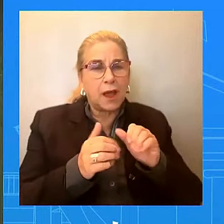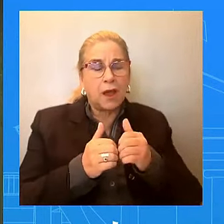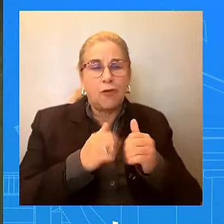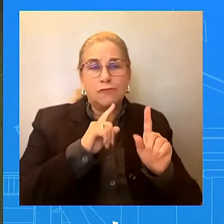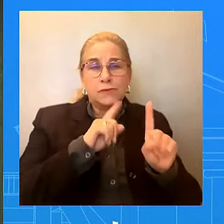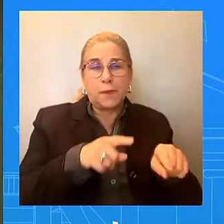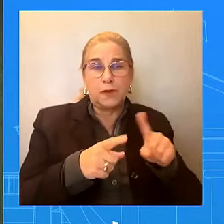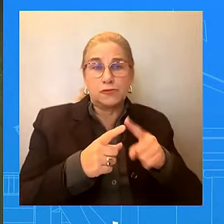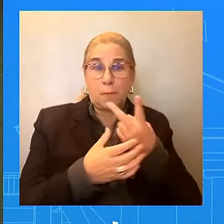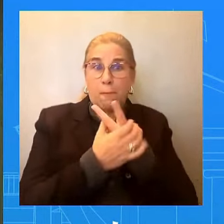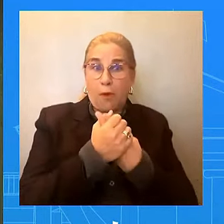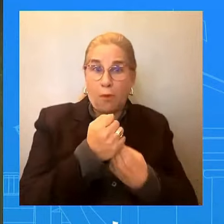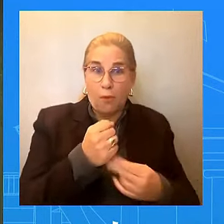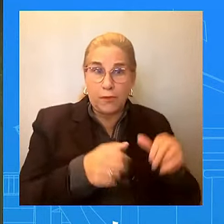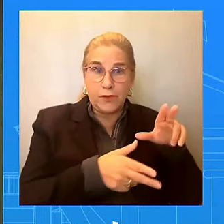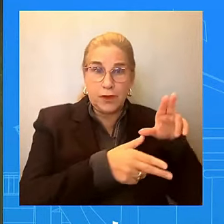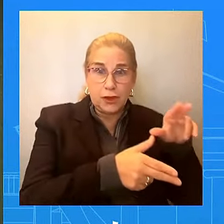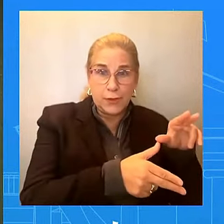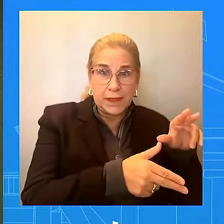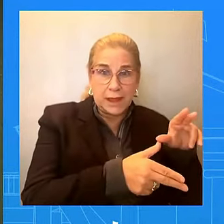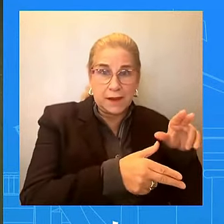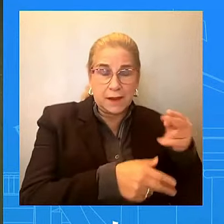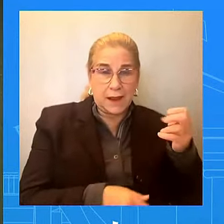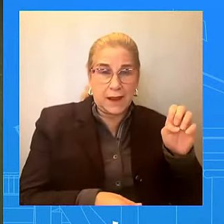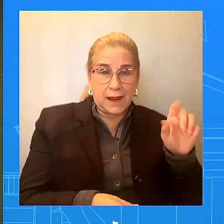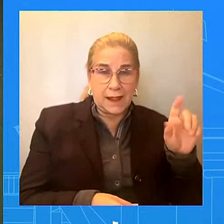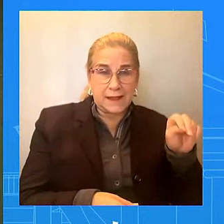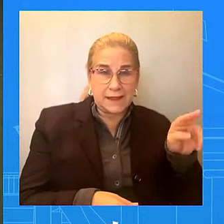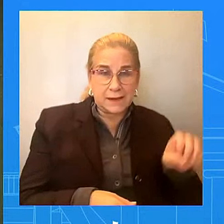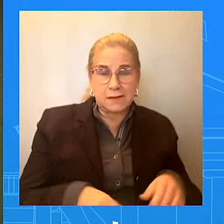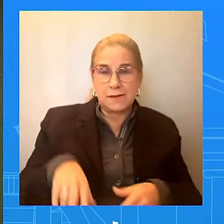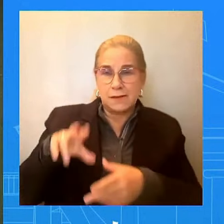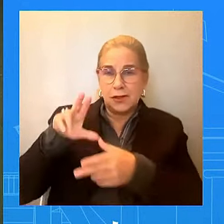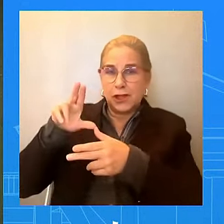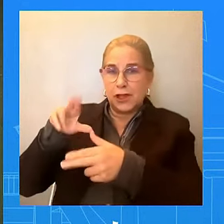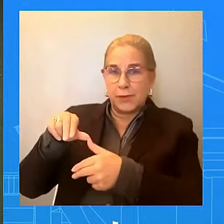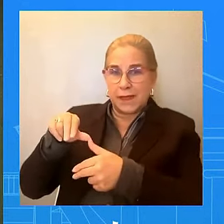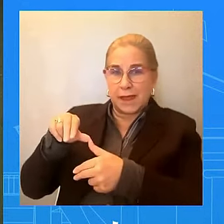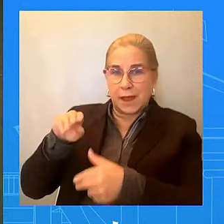know, the response is actually in a number of phases. The